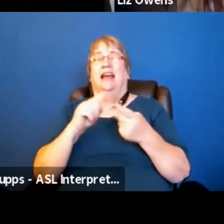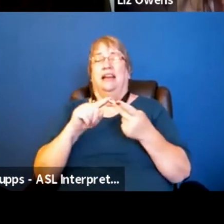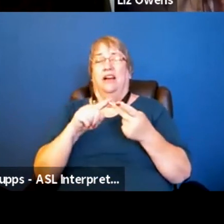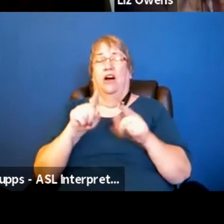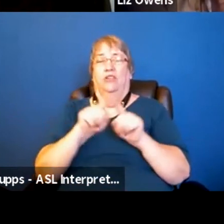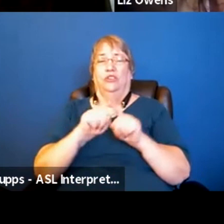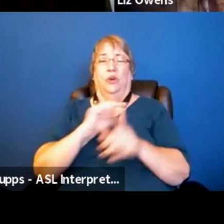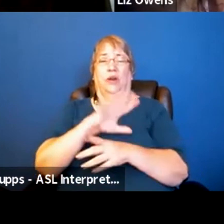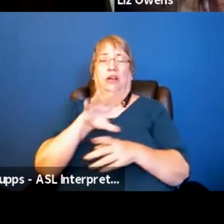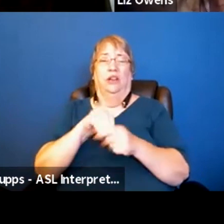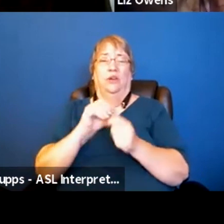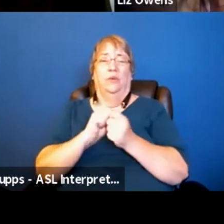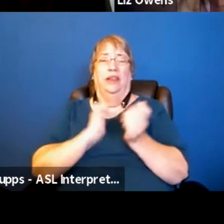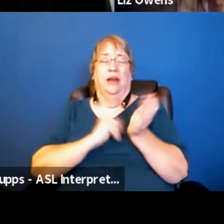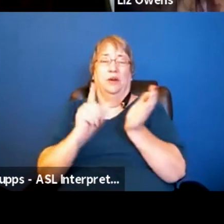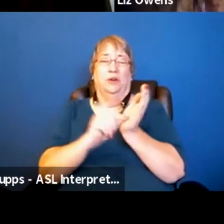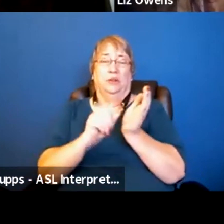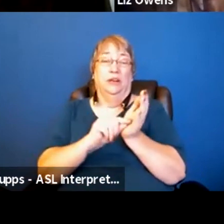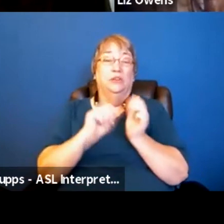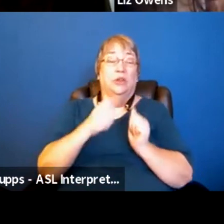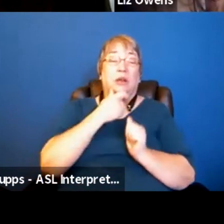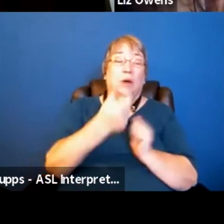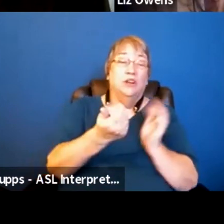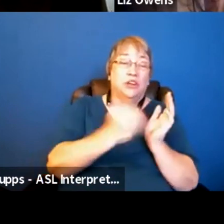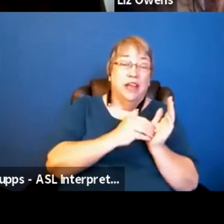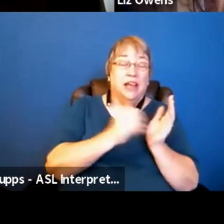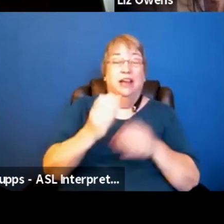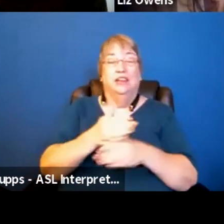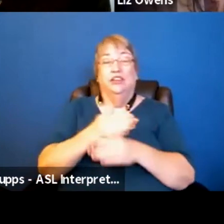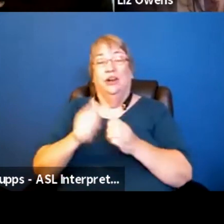that you can watch again and share with others. Thanks, everyone. Happy Friday.